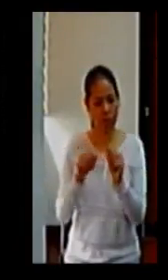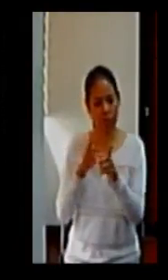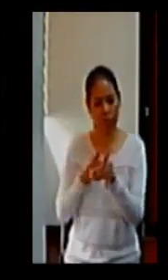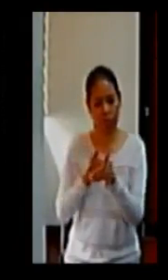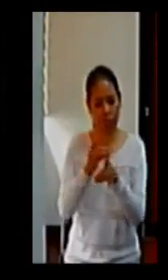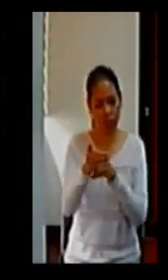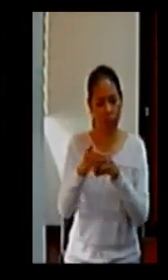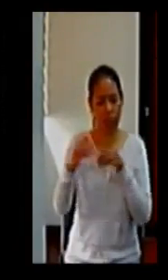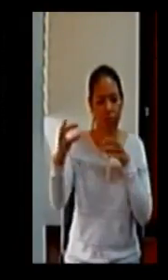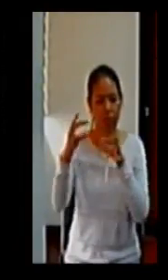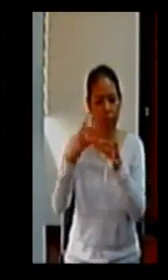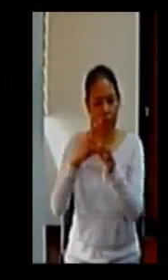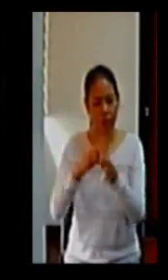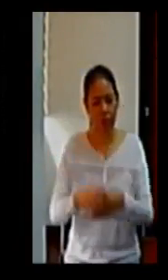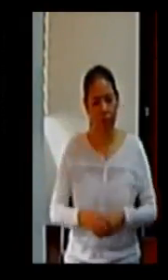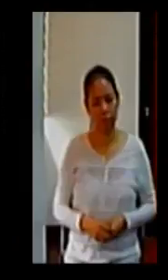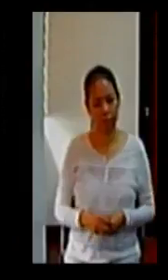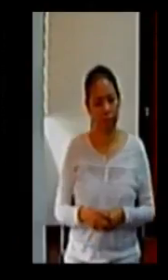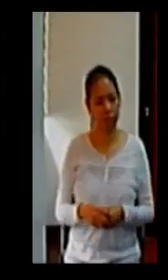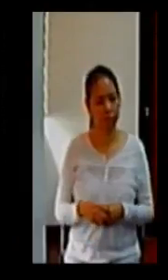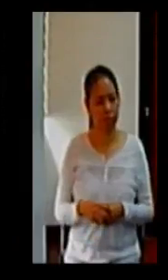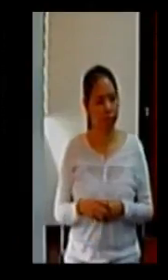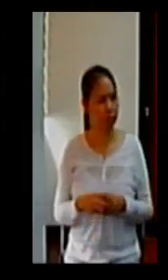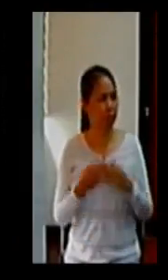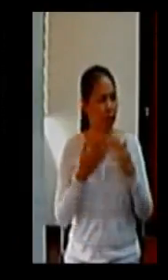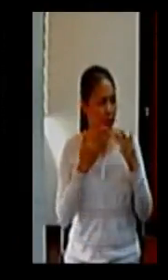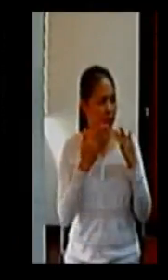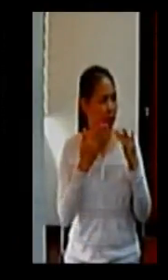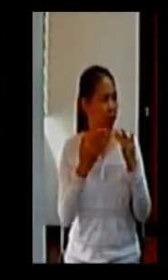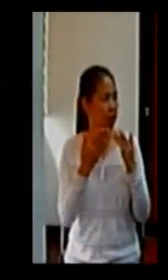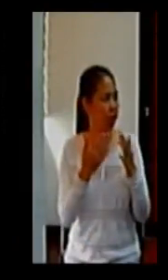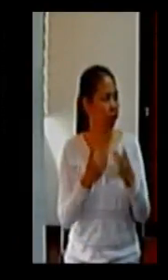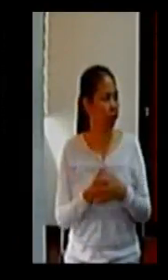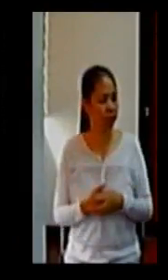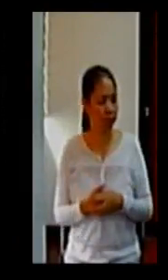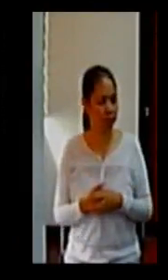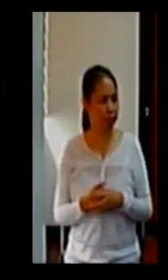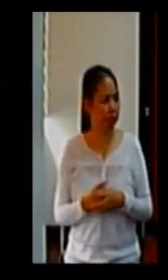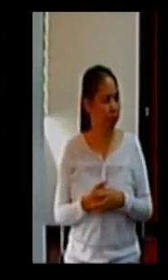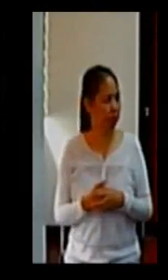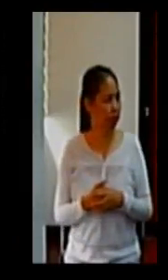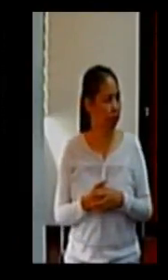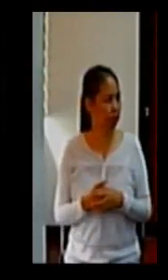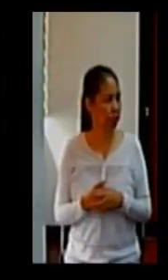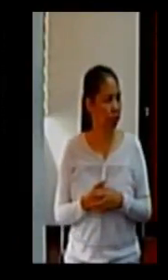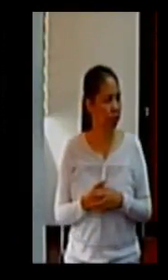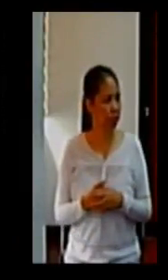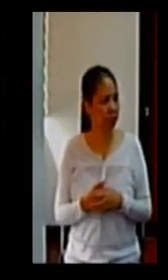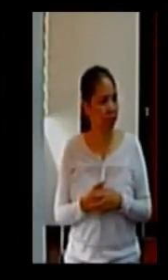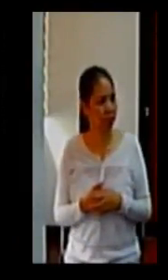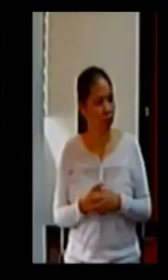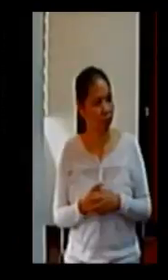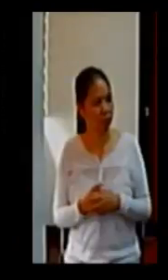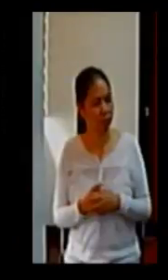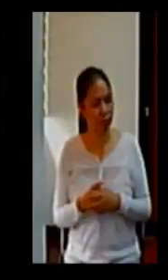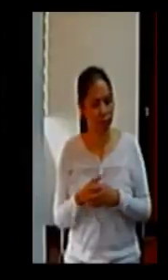correlated. Thank you, Your Honors. Thank you, Mr. Chair, Commissioner Cadiz. Your Honors, in quick response